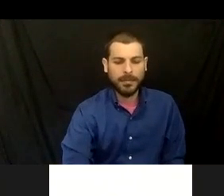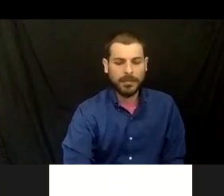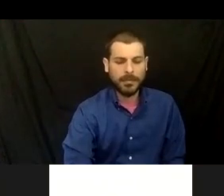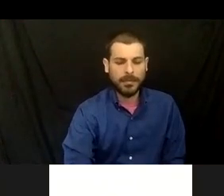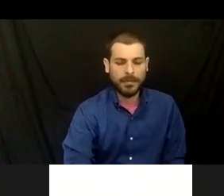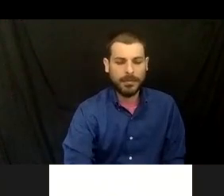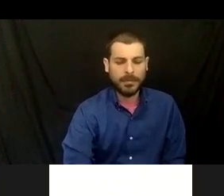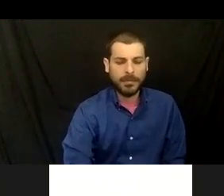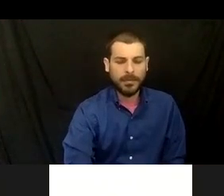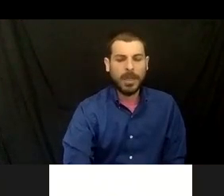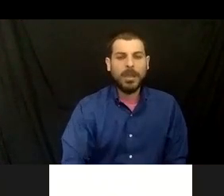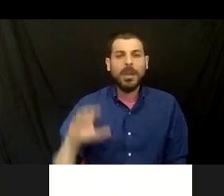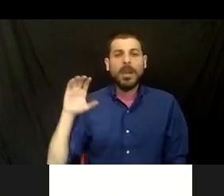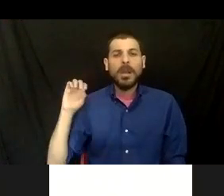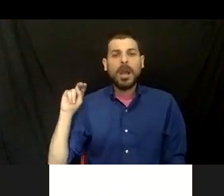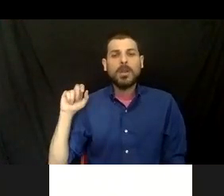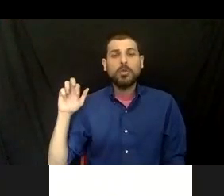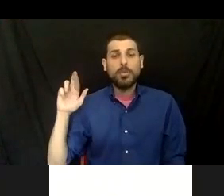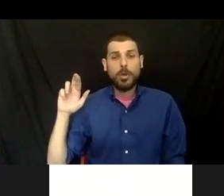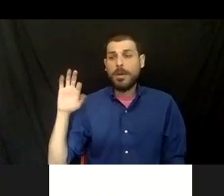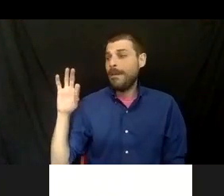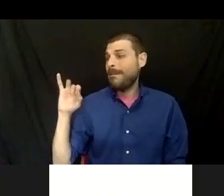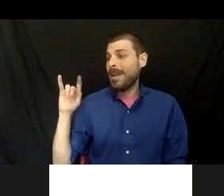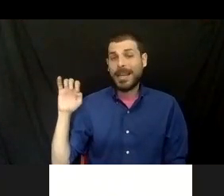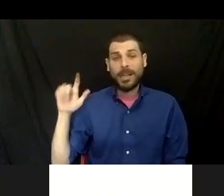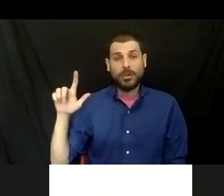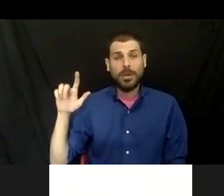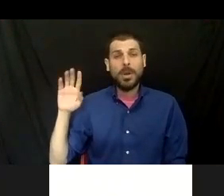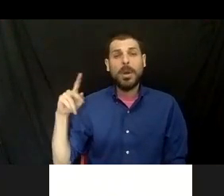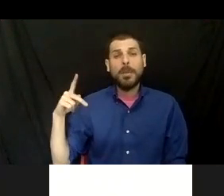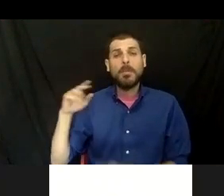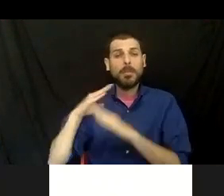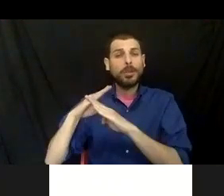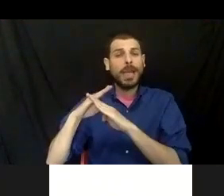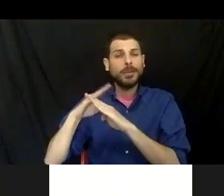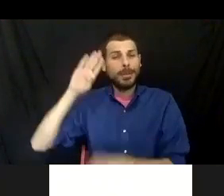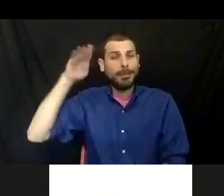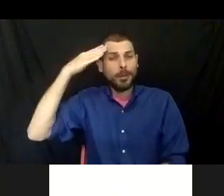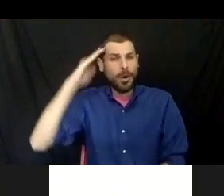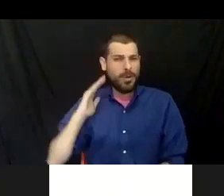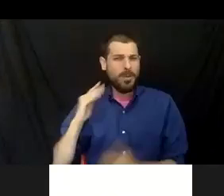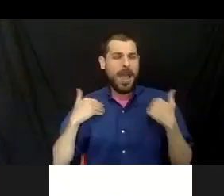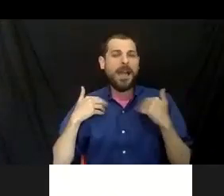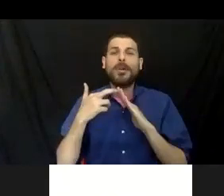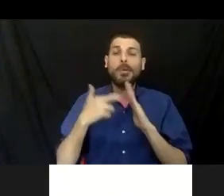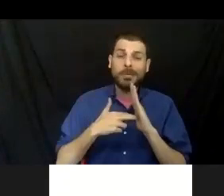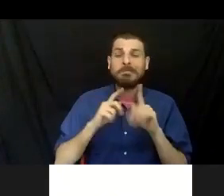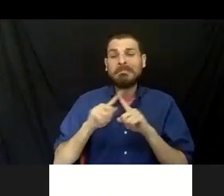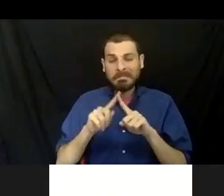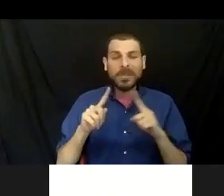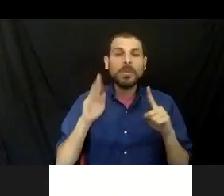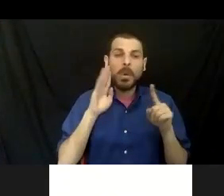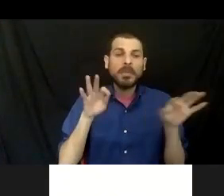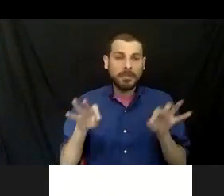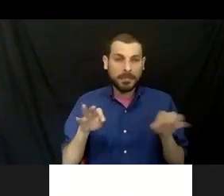Financial Protection Bureau mortgage servicing rules. So the